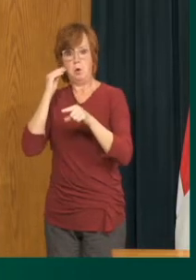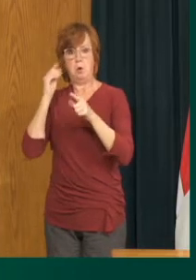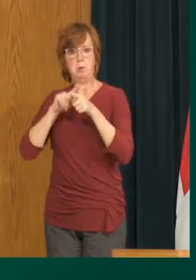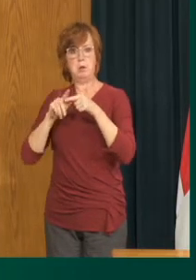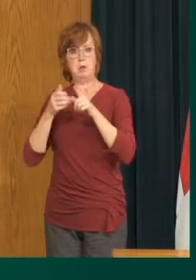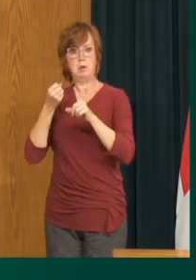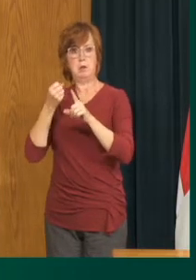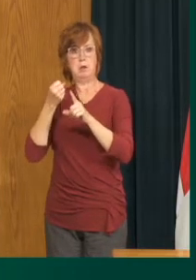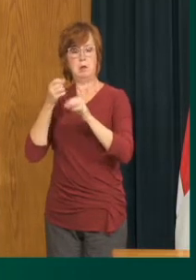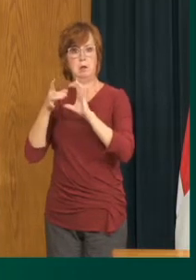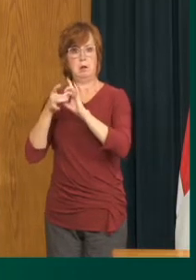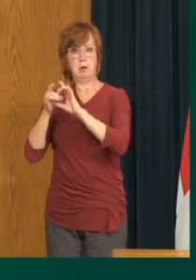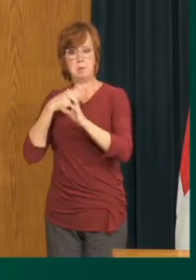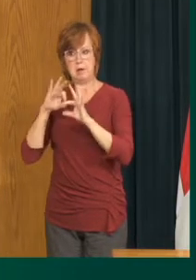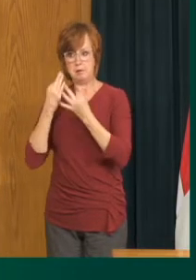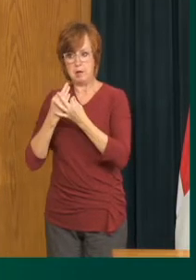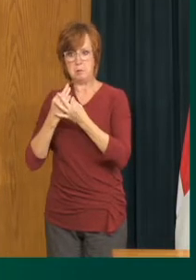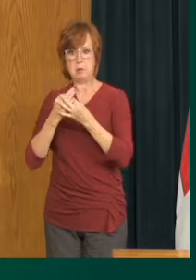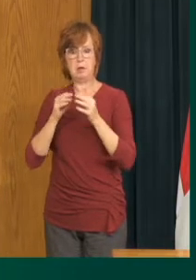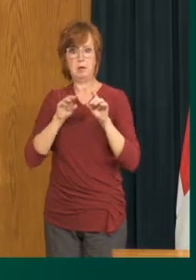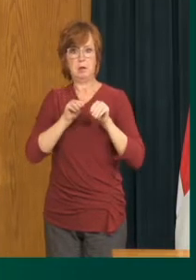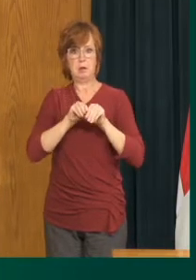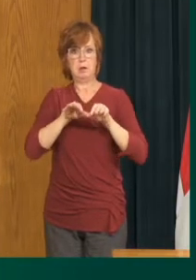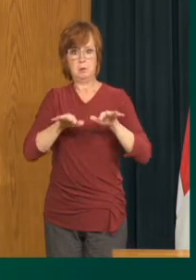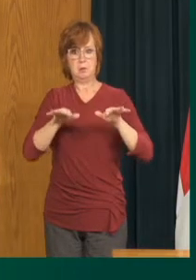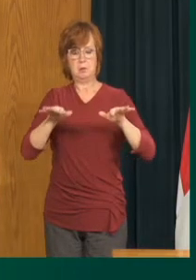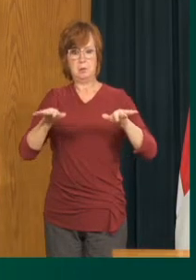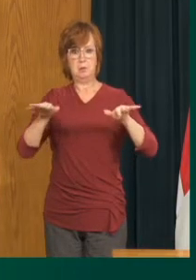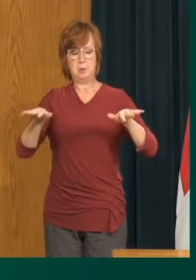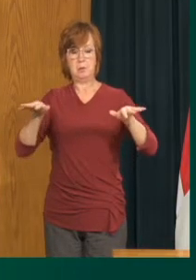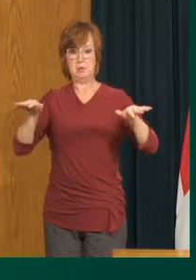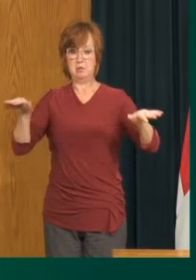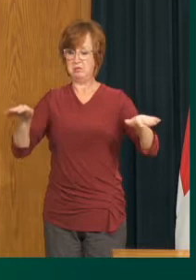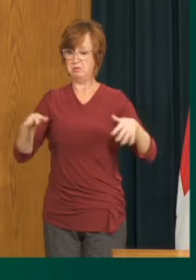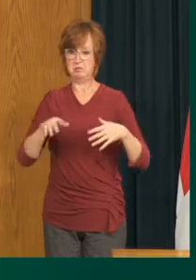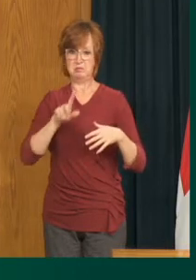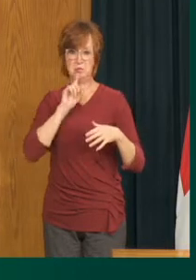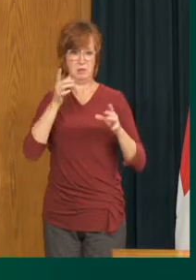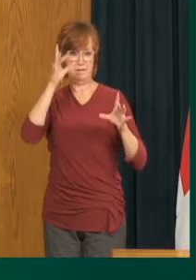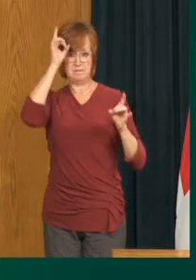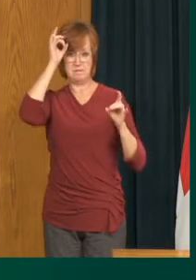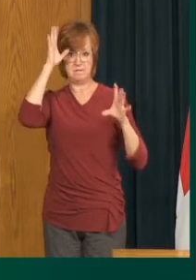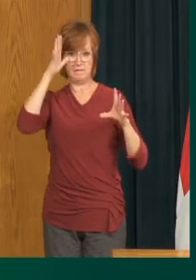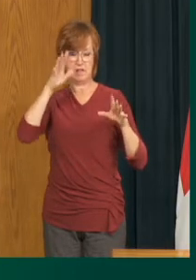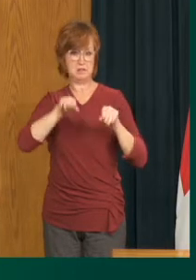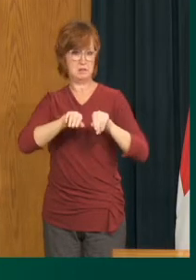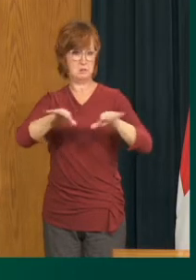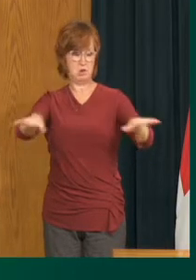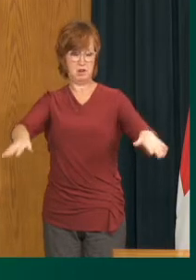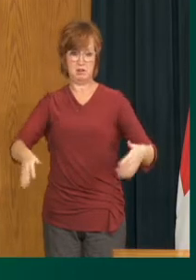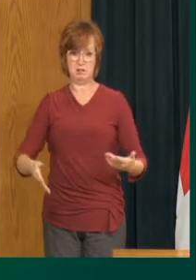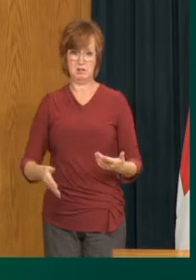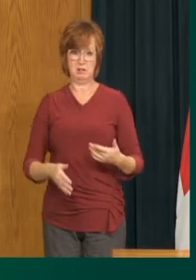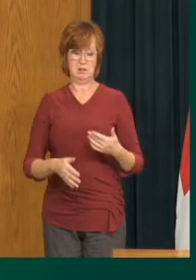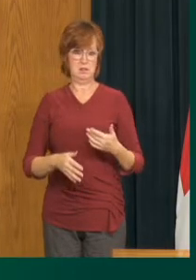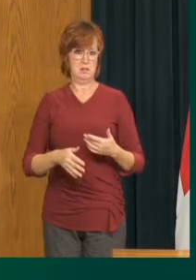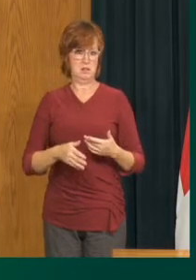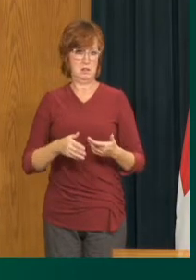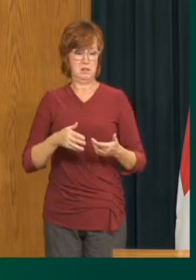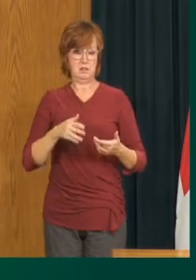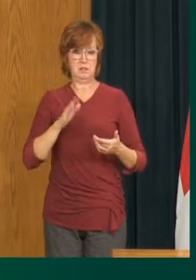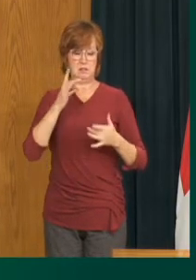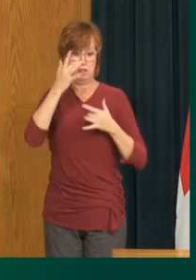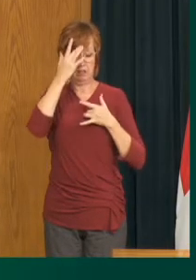have dozens of additional cases. Some of whom may become very, very sick, or some who actually may become